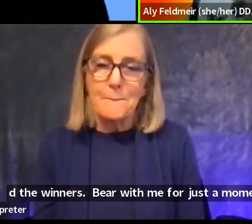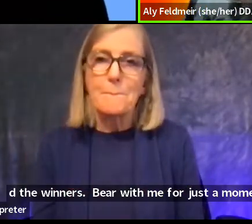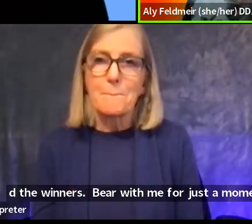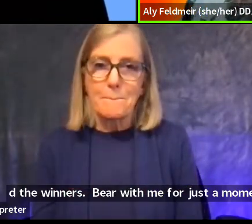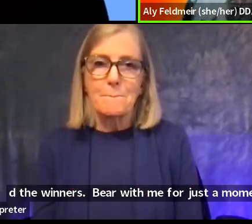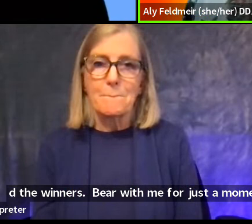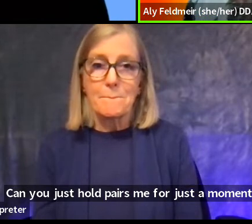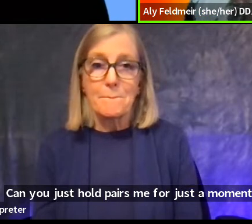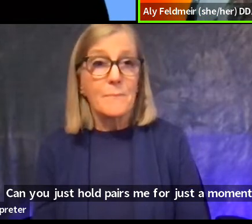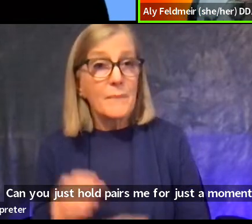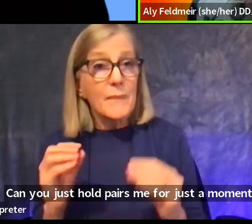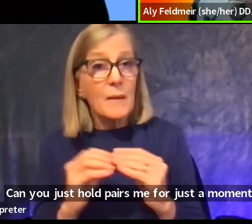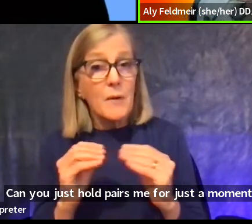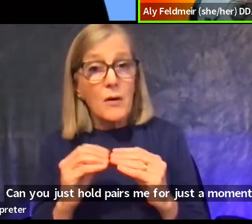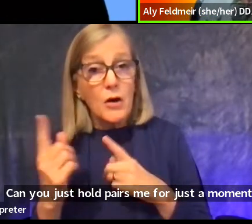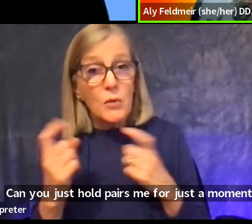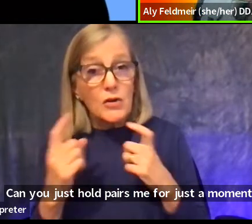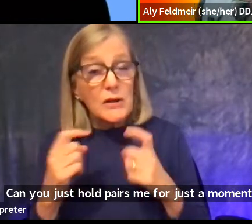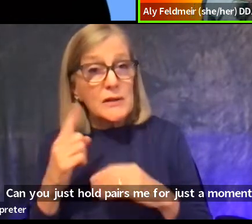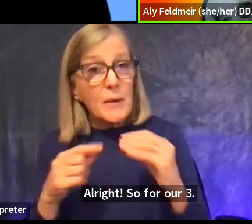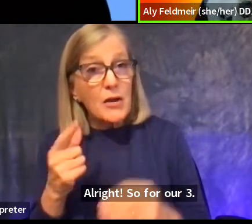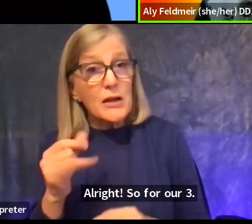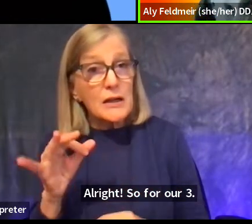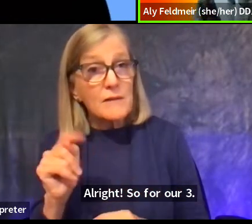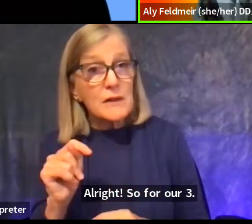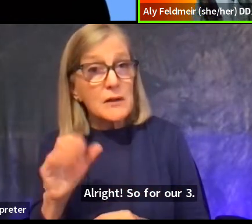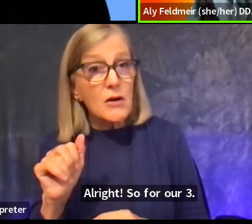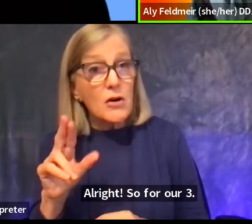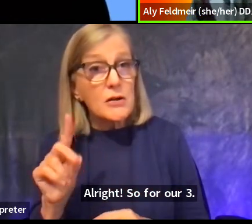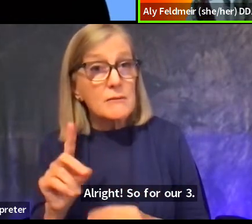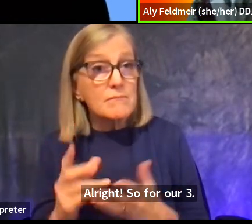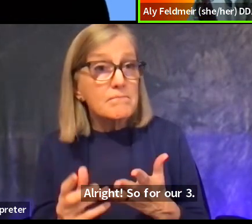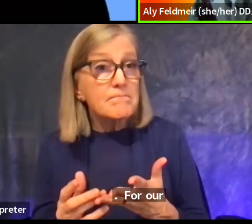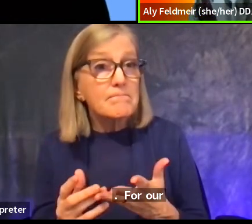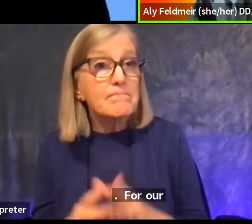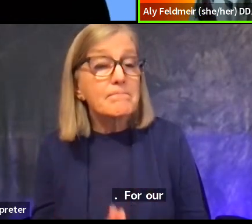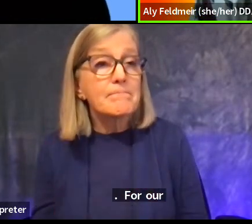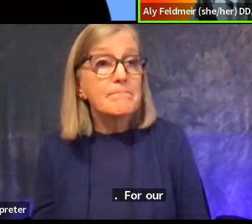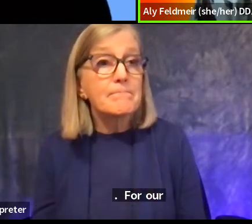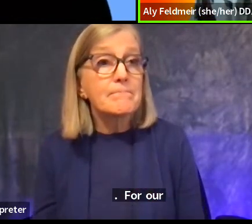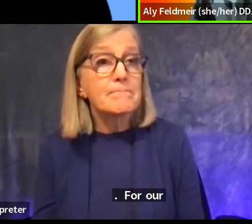Are there any other questions on the gift card process?